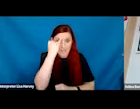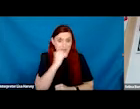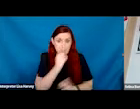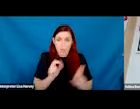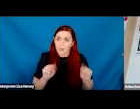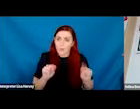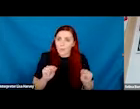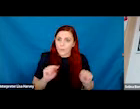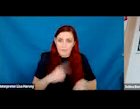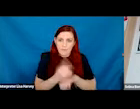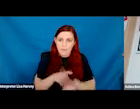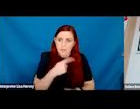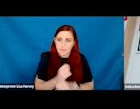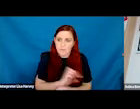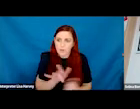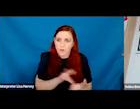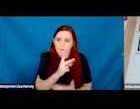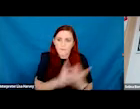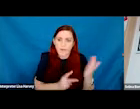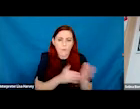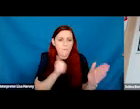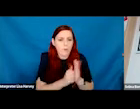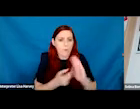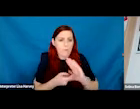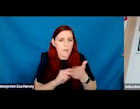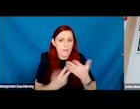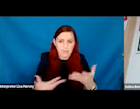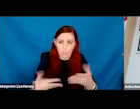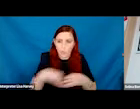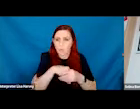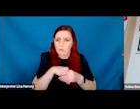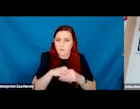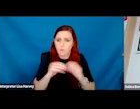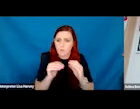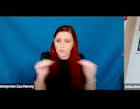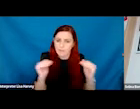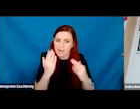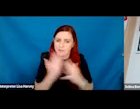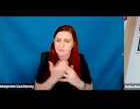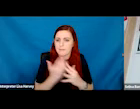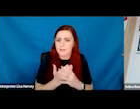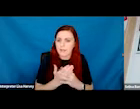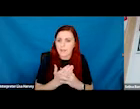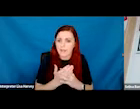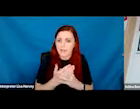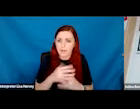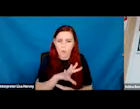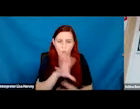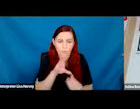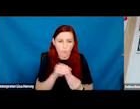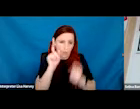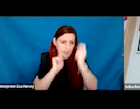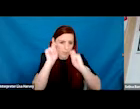Council. A core value of our corporate plan is inclusiveness, equality, and accessibility. And an overarching consideration with